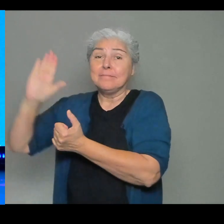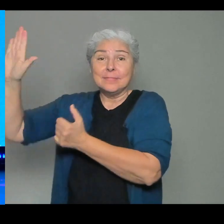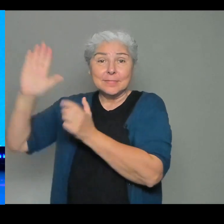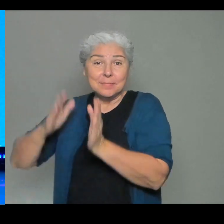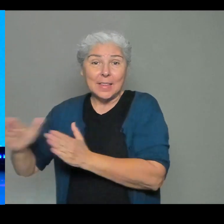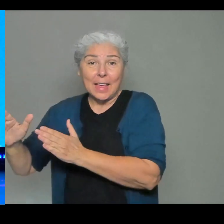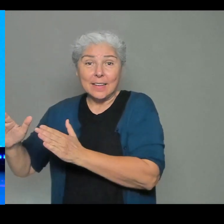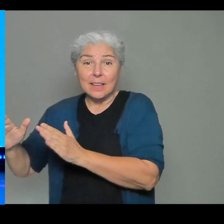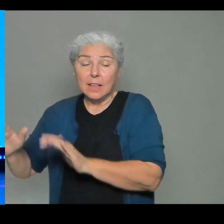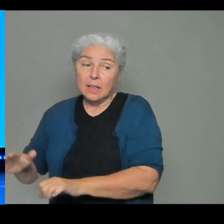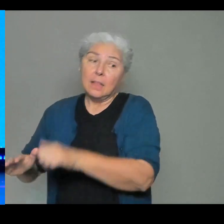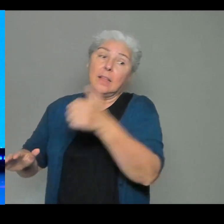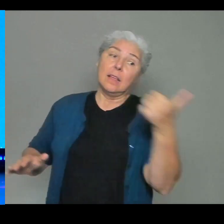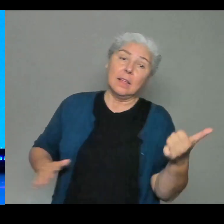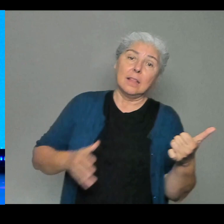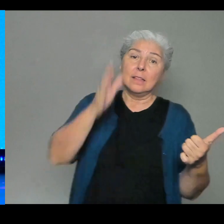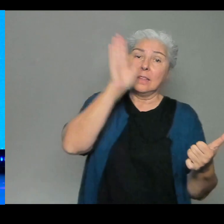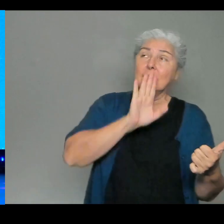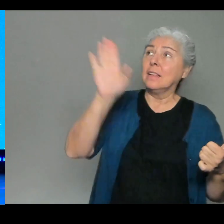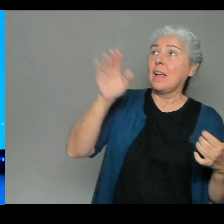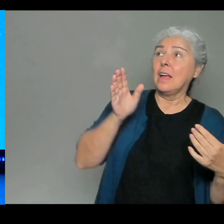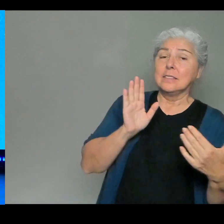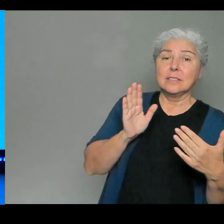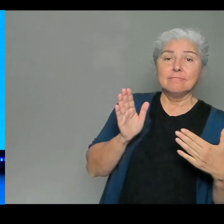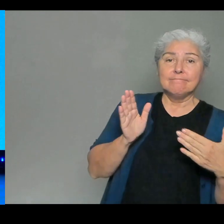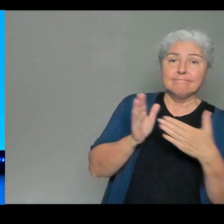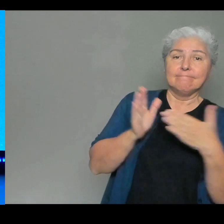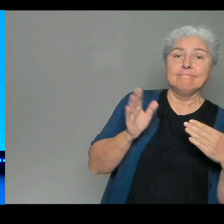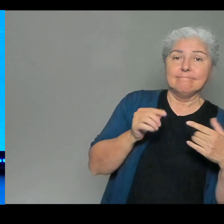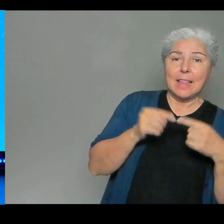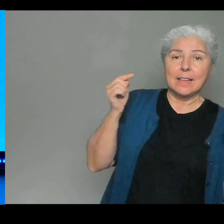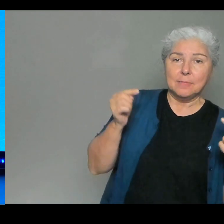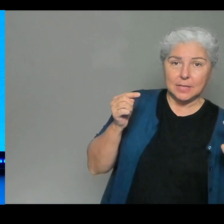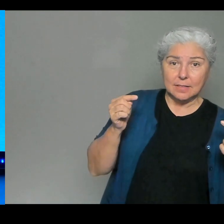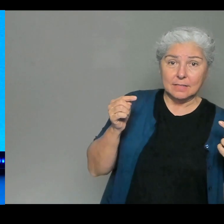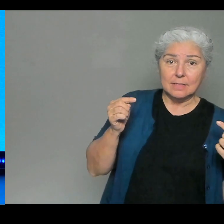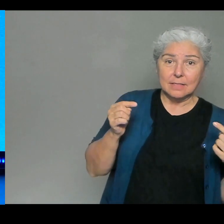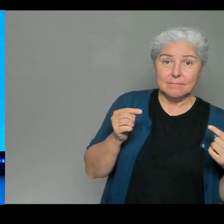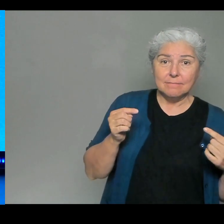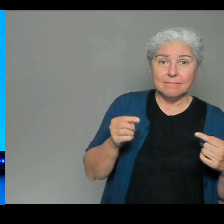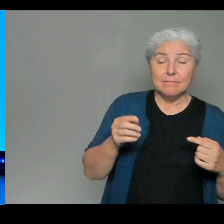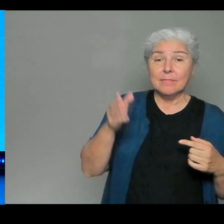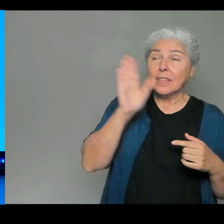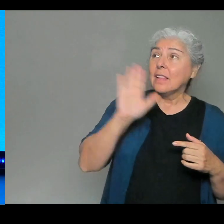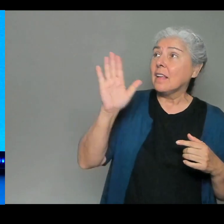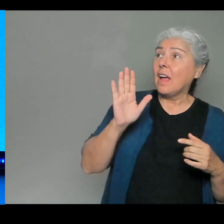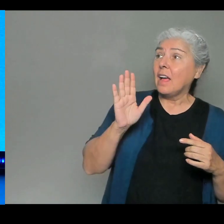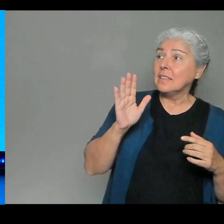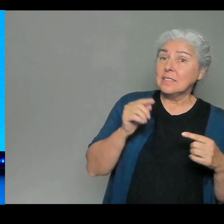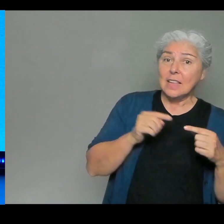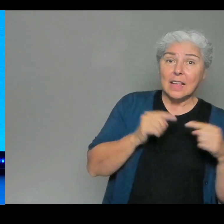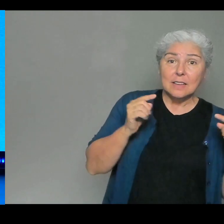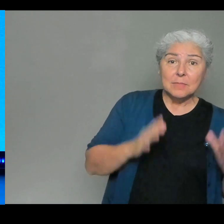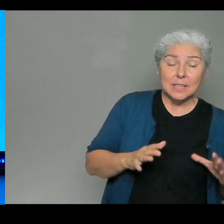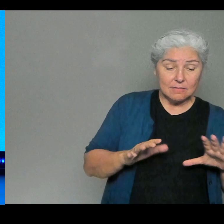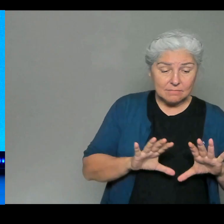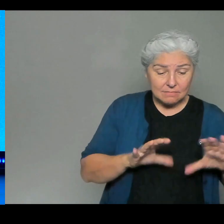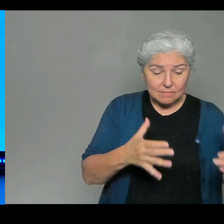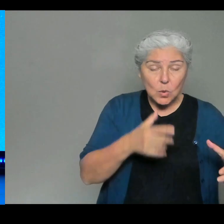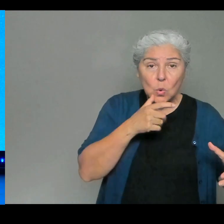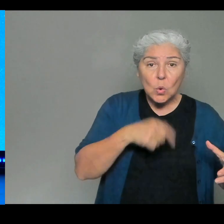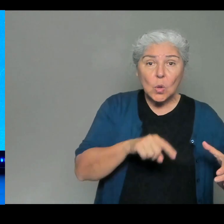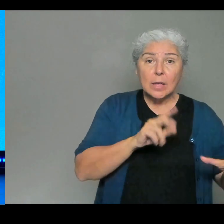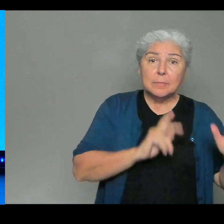promote God's plan. And then you have God's enemy. Say God's enemy. Say God's enemy. God's enemy